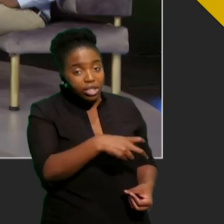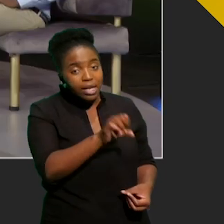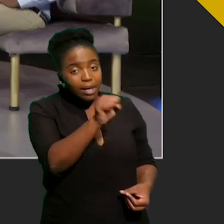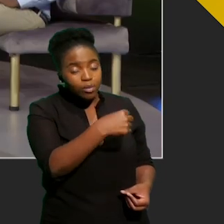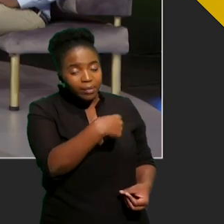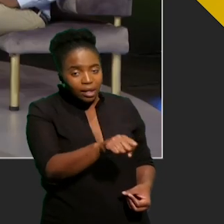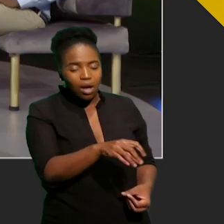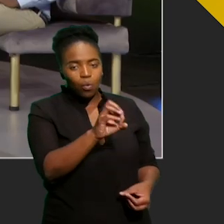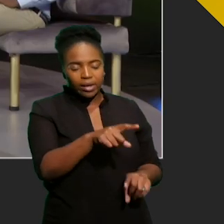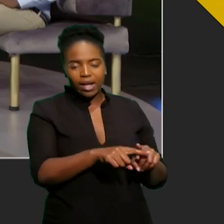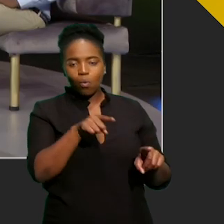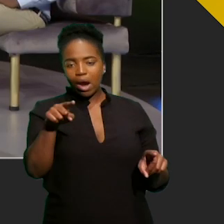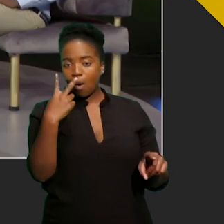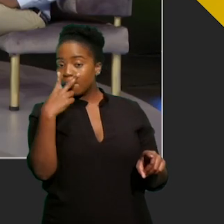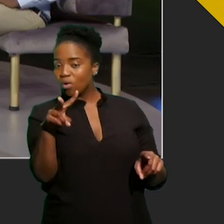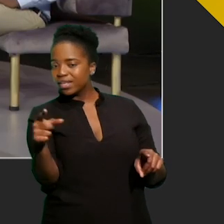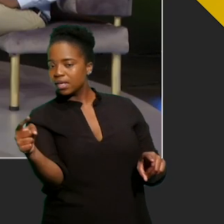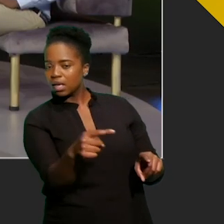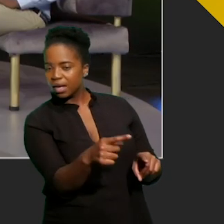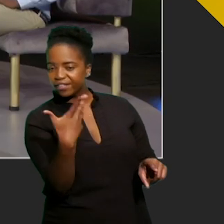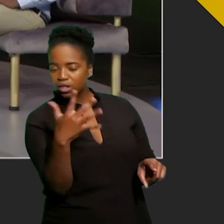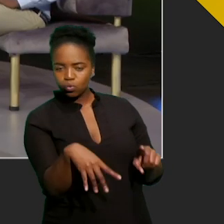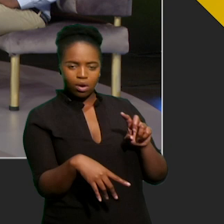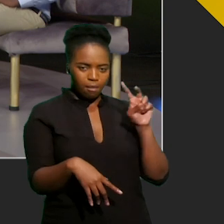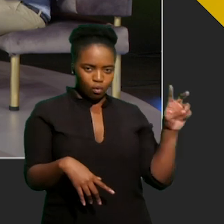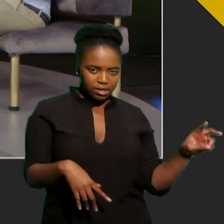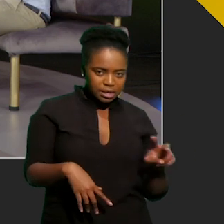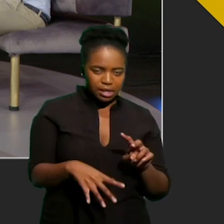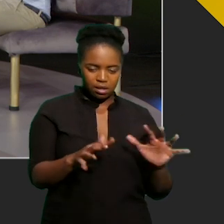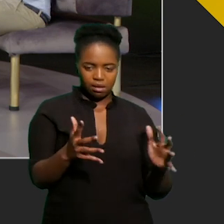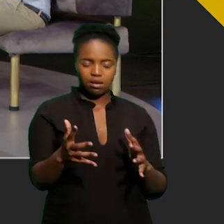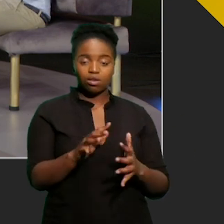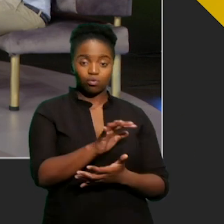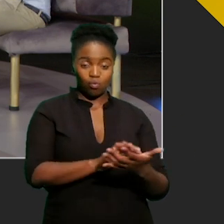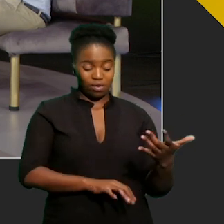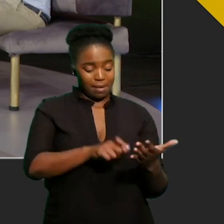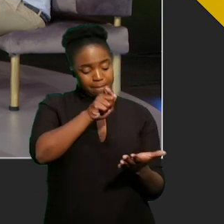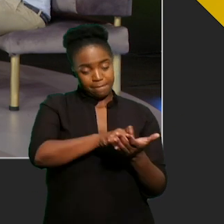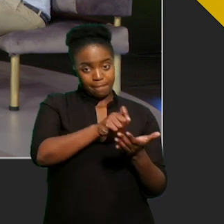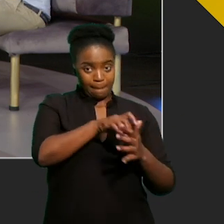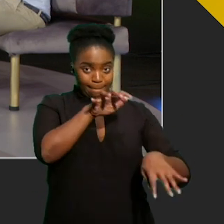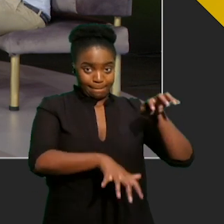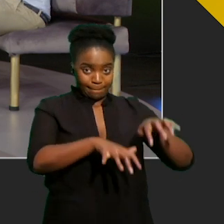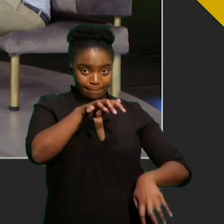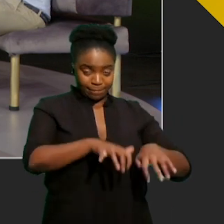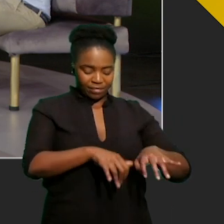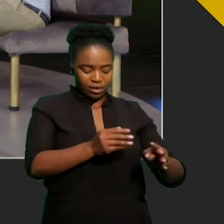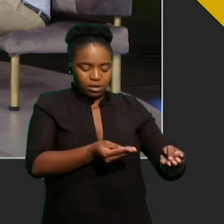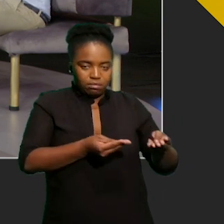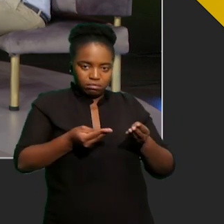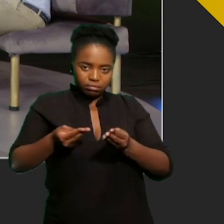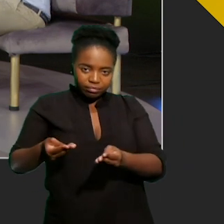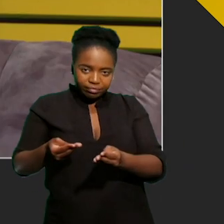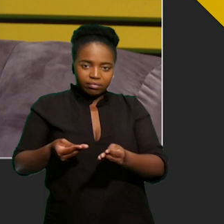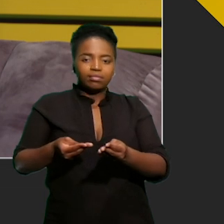And then, of course, there are internal quality control systems whereby man try to spread a story, it will go to the sub, it will go